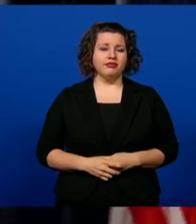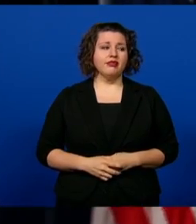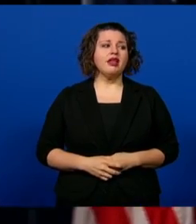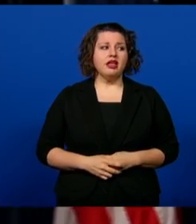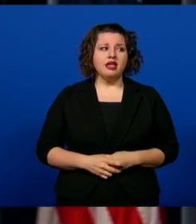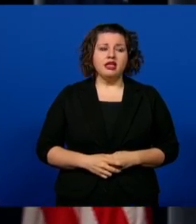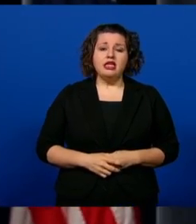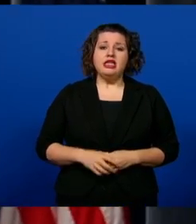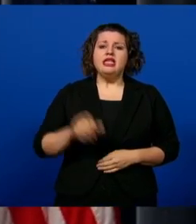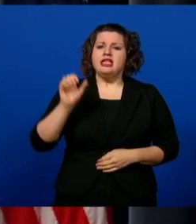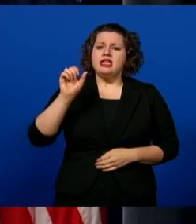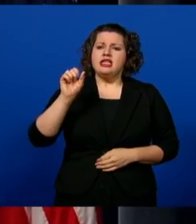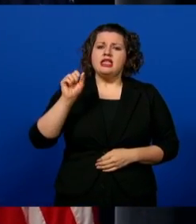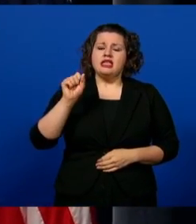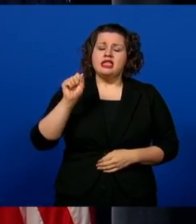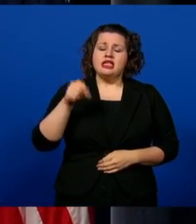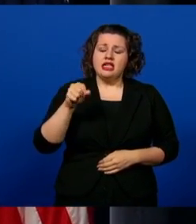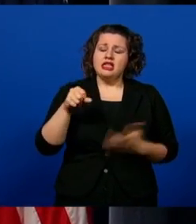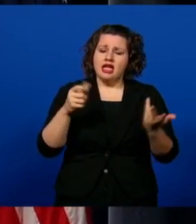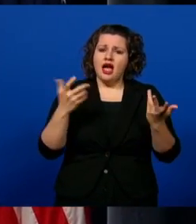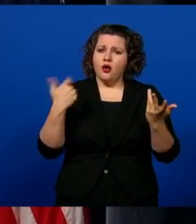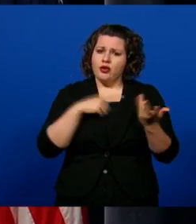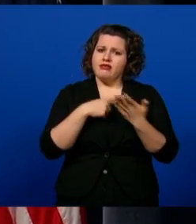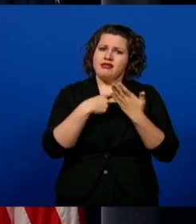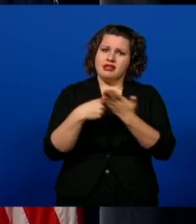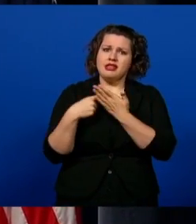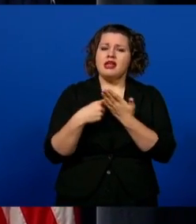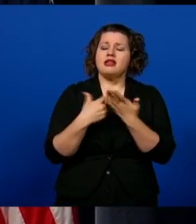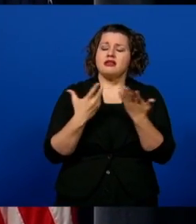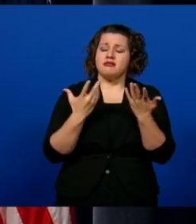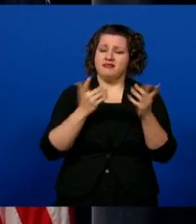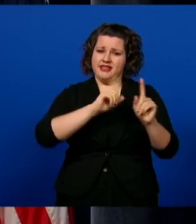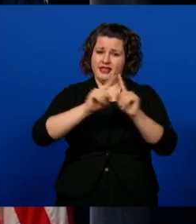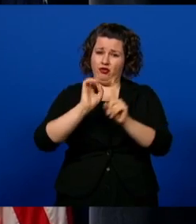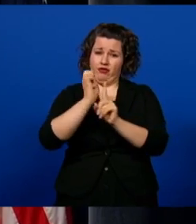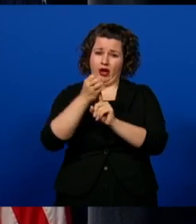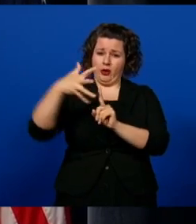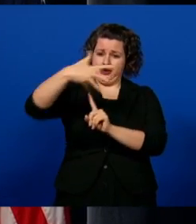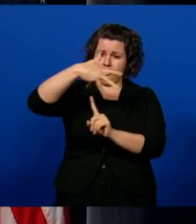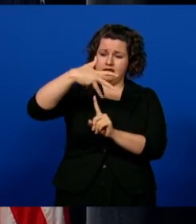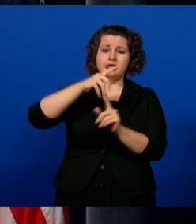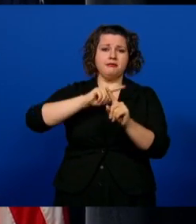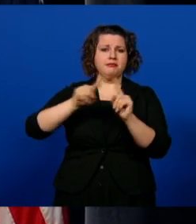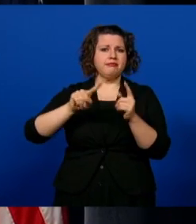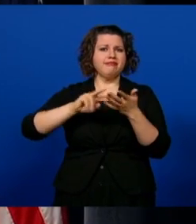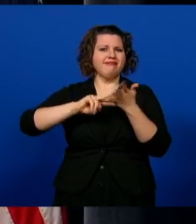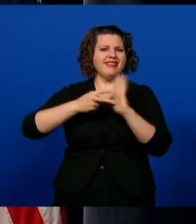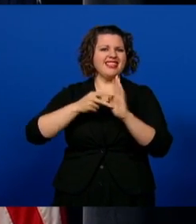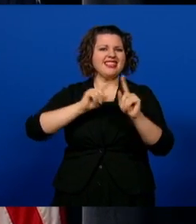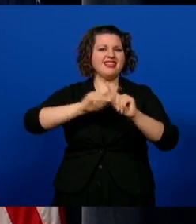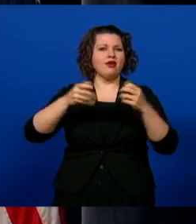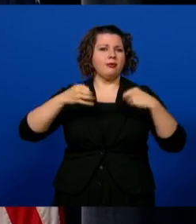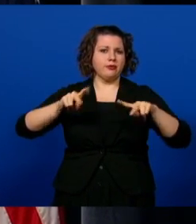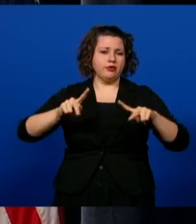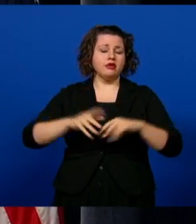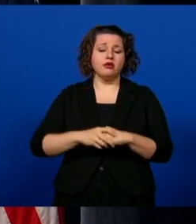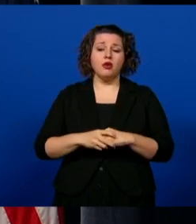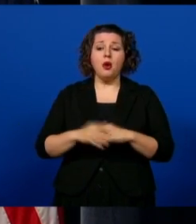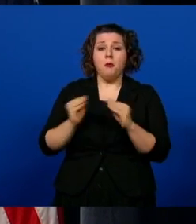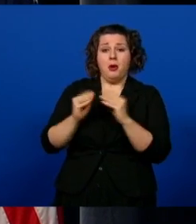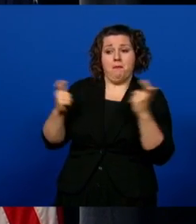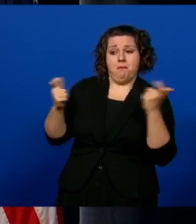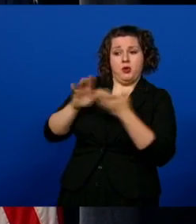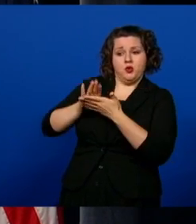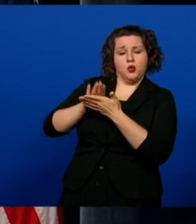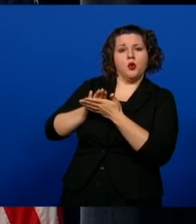Yeah, I think one of the things we've been talking about is how different environments allow for different opportunities. And so as even some of our larger schools